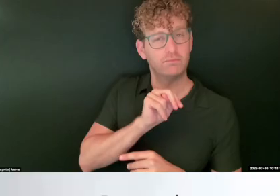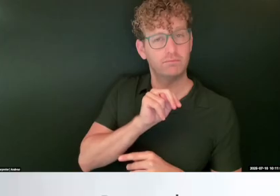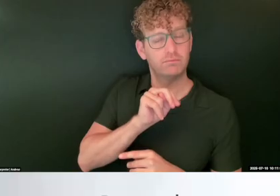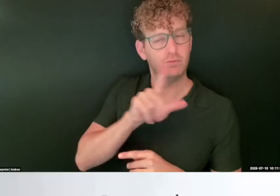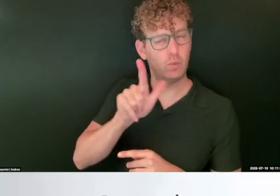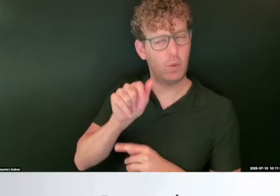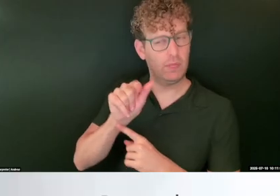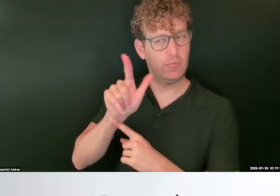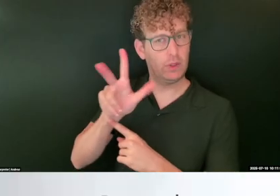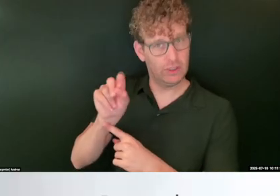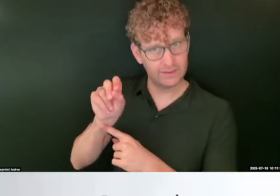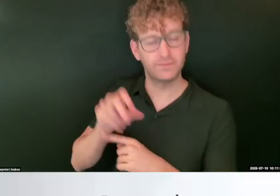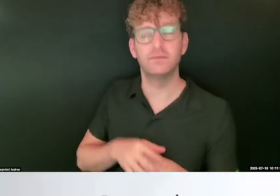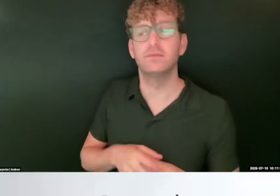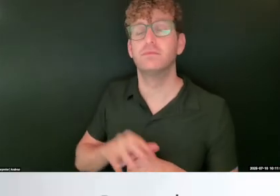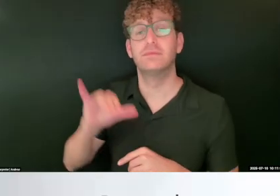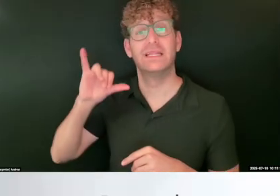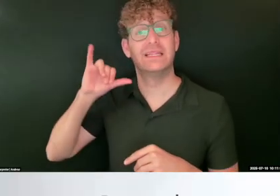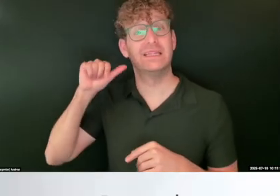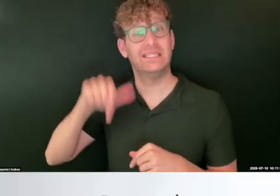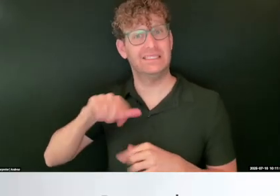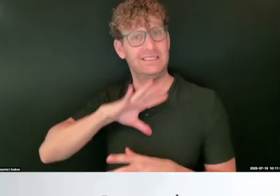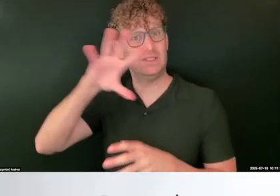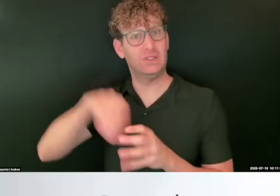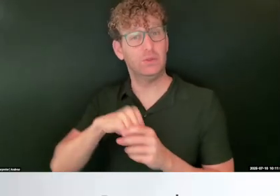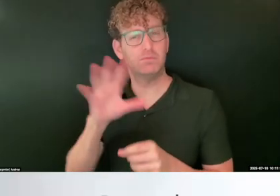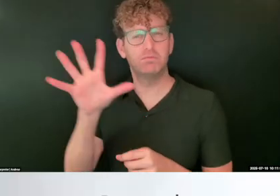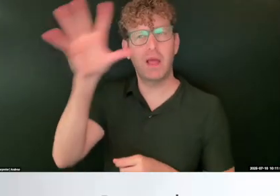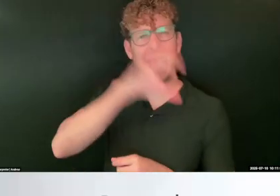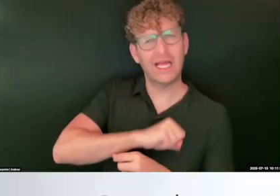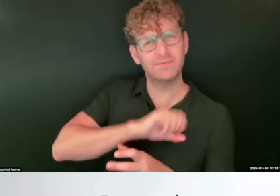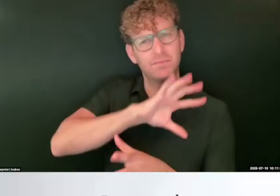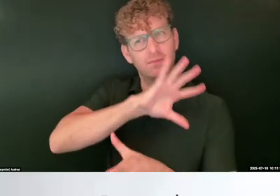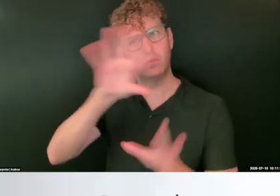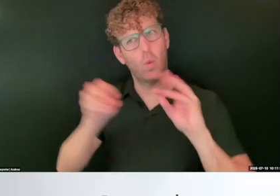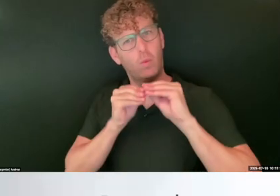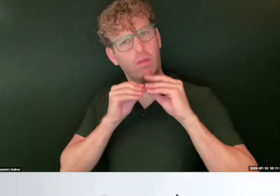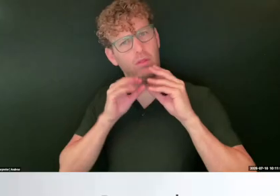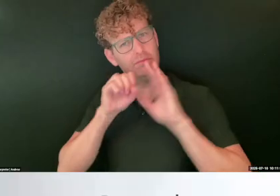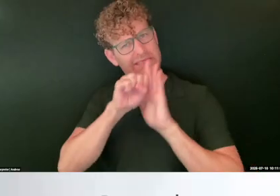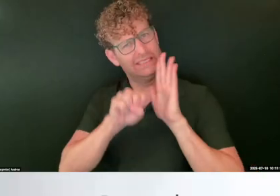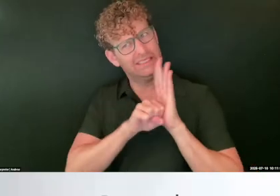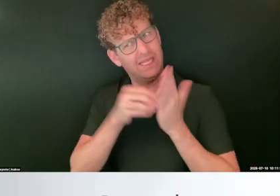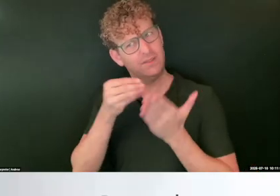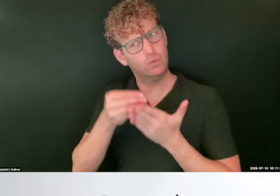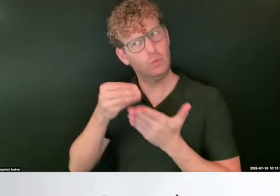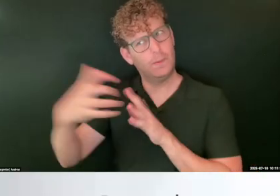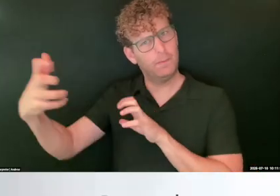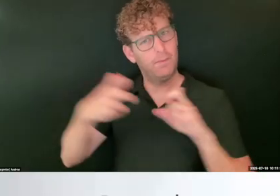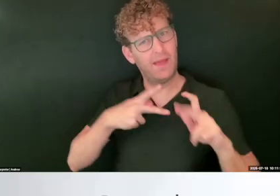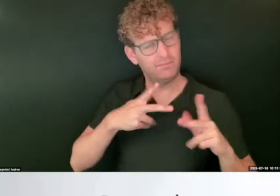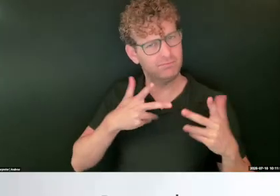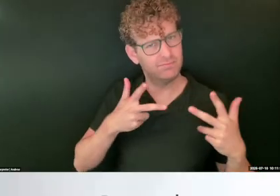This includes estimating the total state rebate investment needed to help place at least